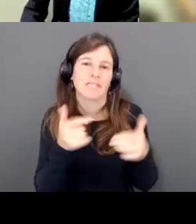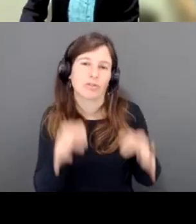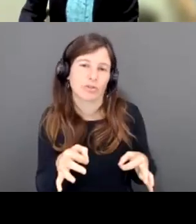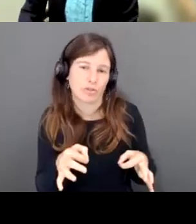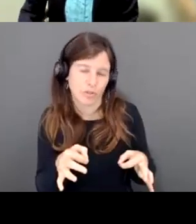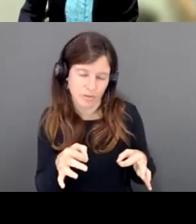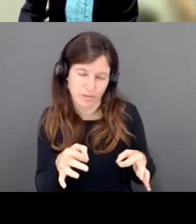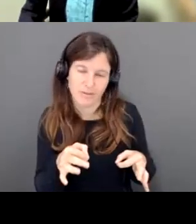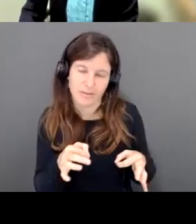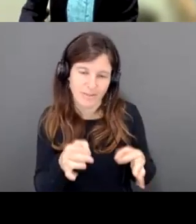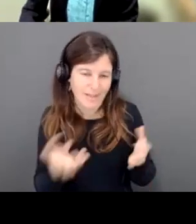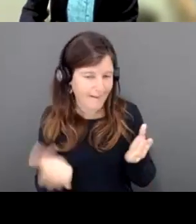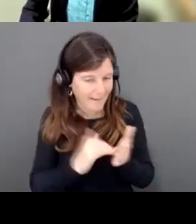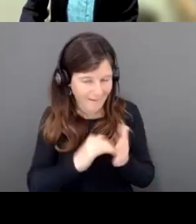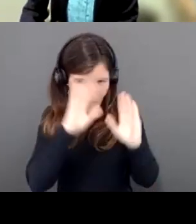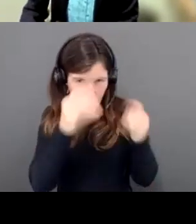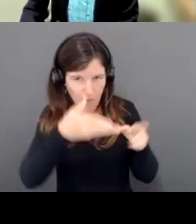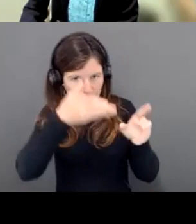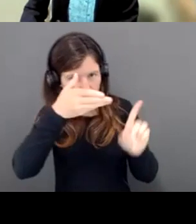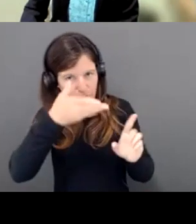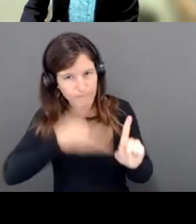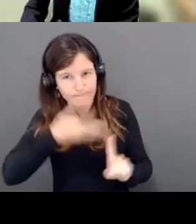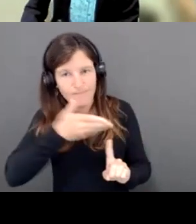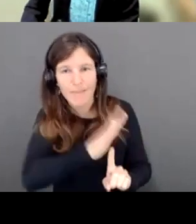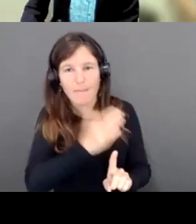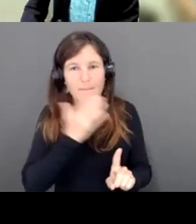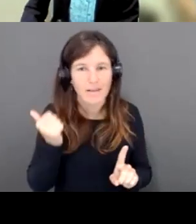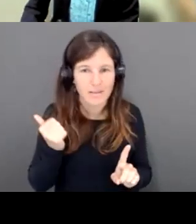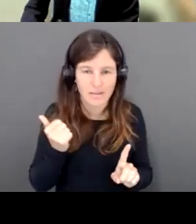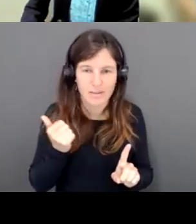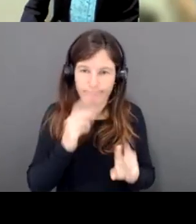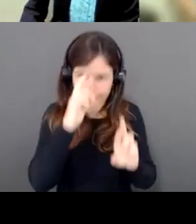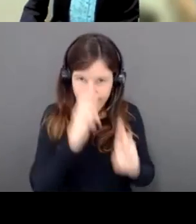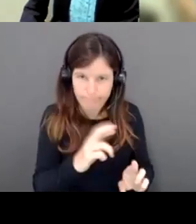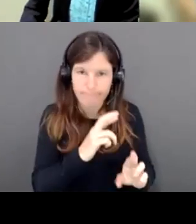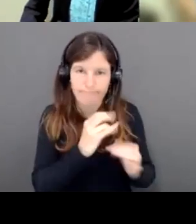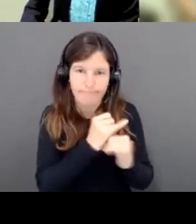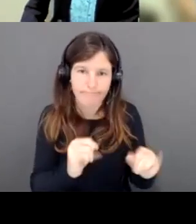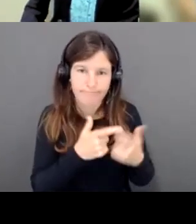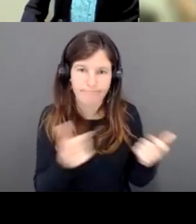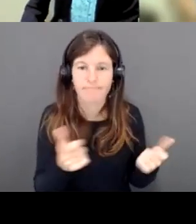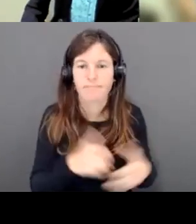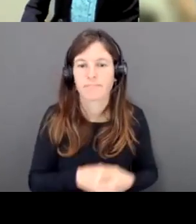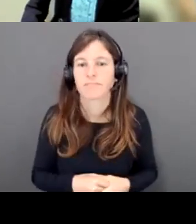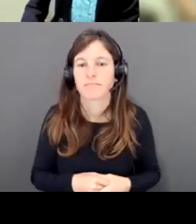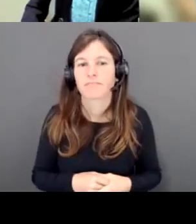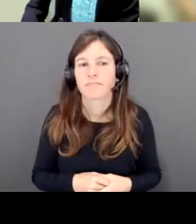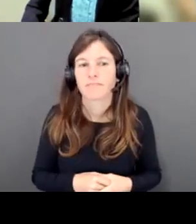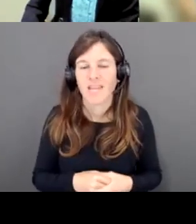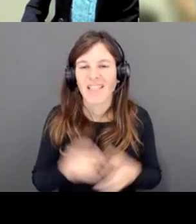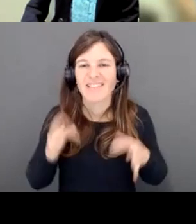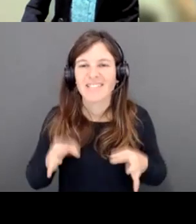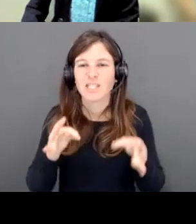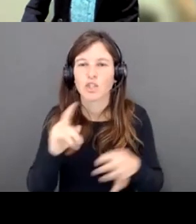care. And that's where these ethical decision-making tools can be incredibly helpful in these gray zones, right? They